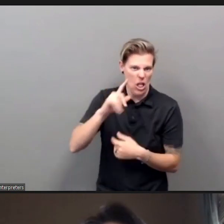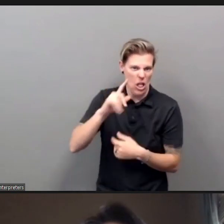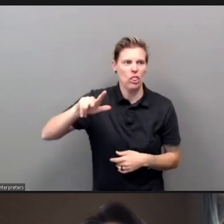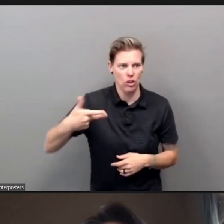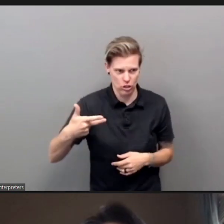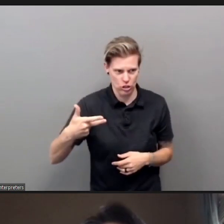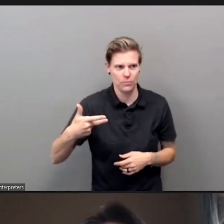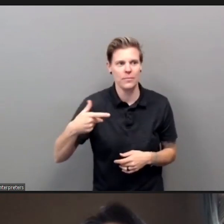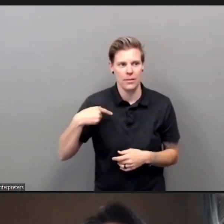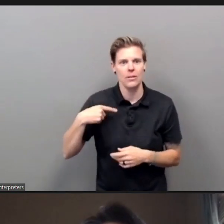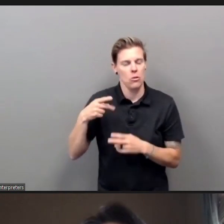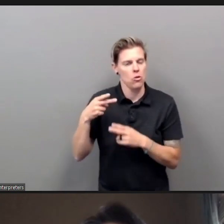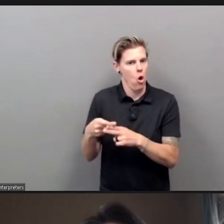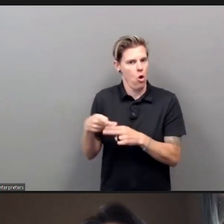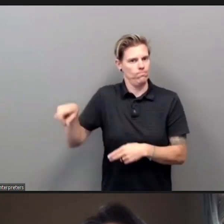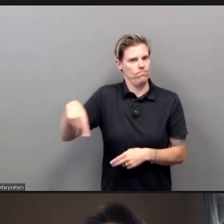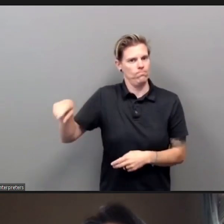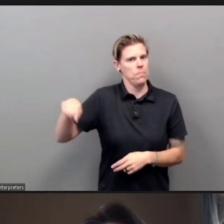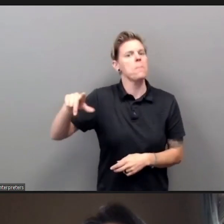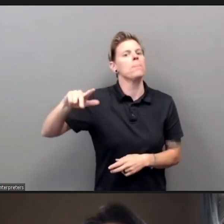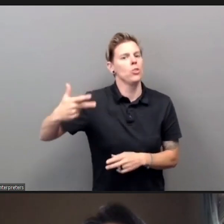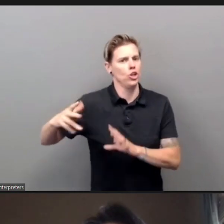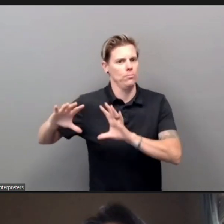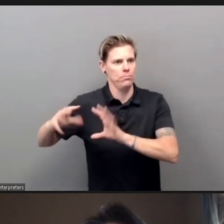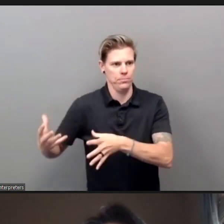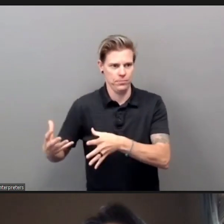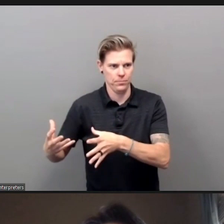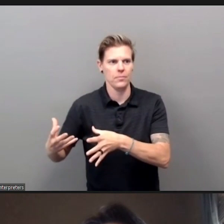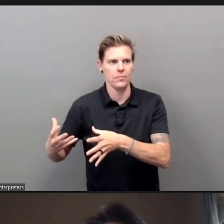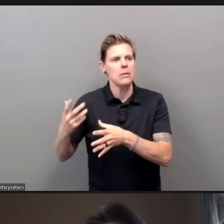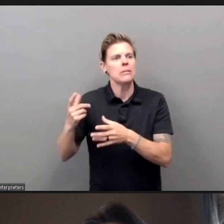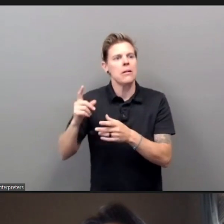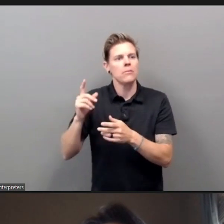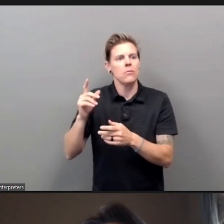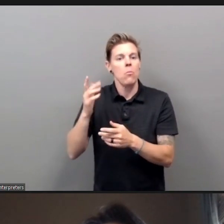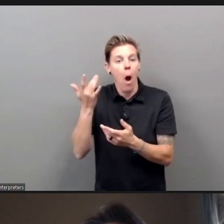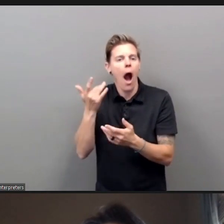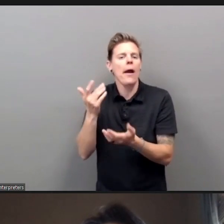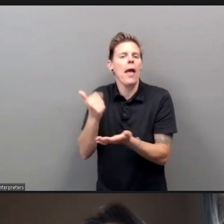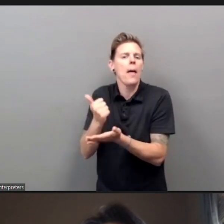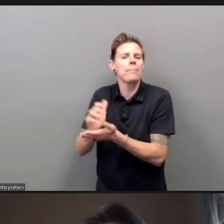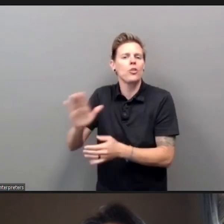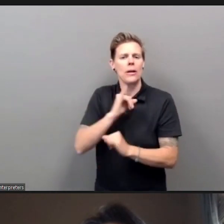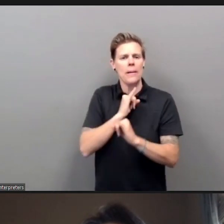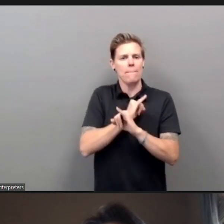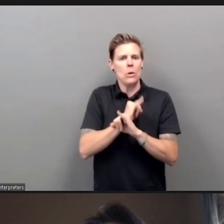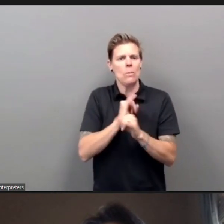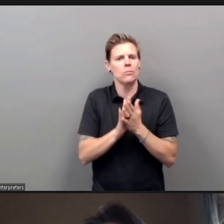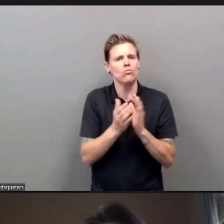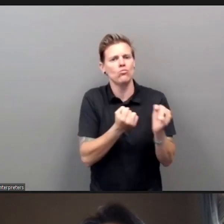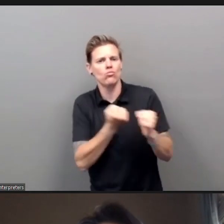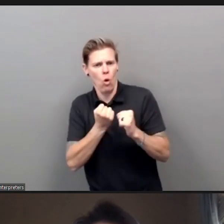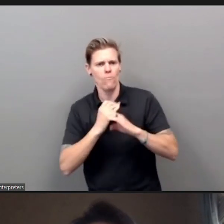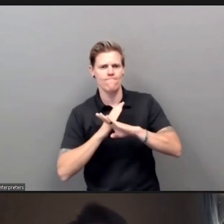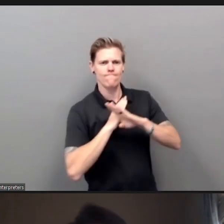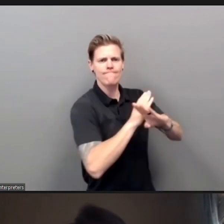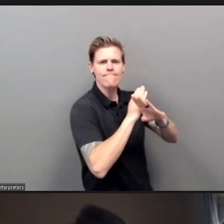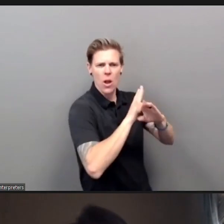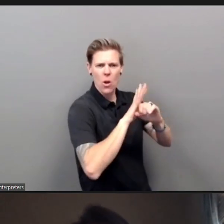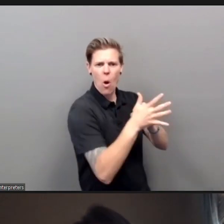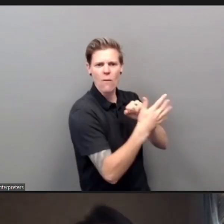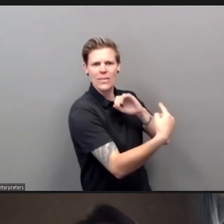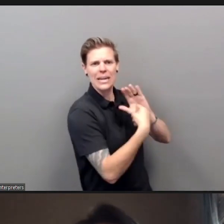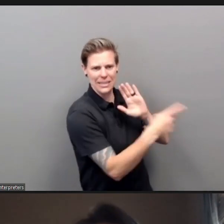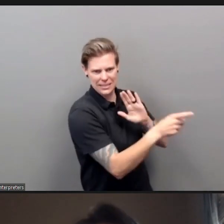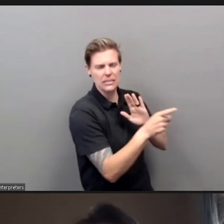shots, and those are proven to boost the immunity of people with immune disorders. I shouldn't have said boost,